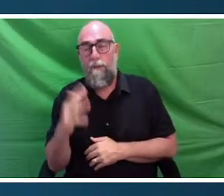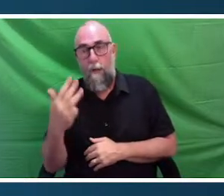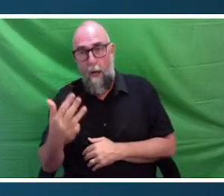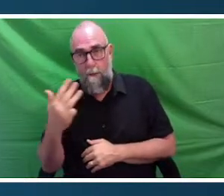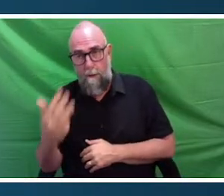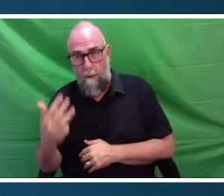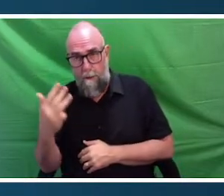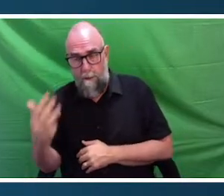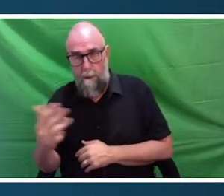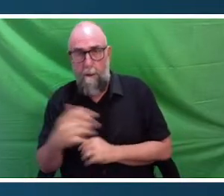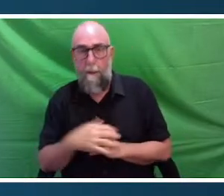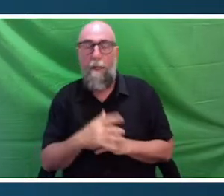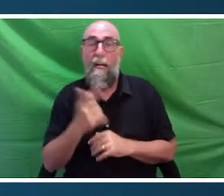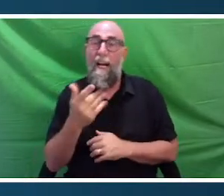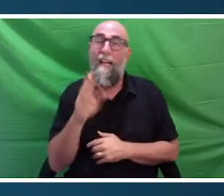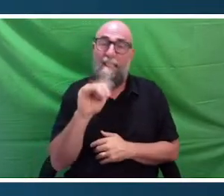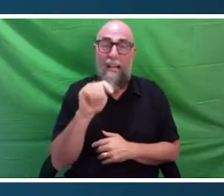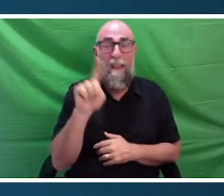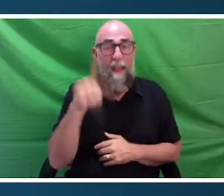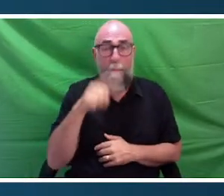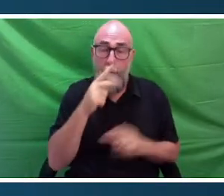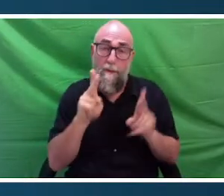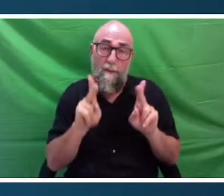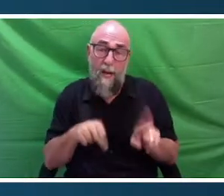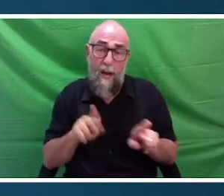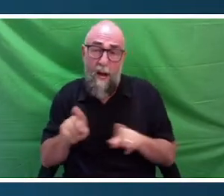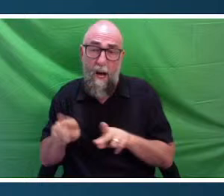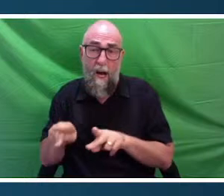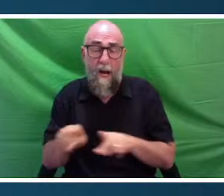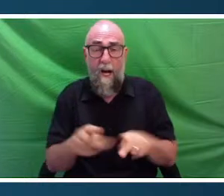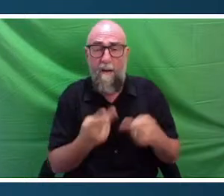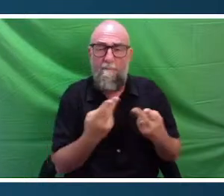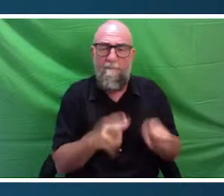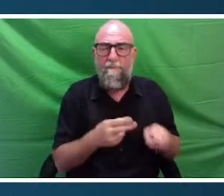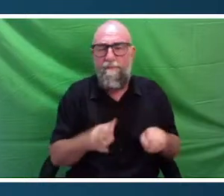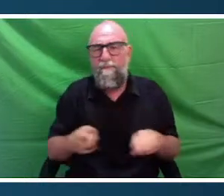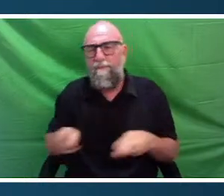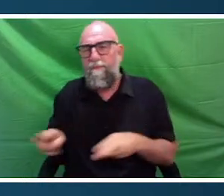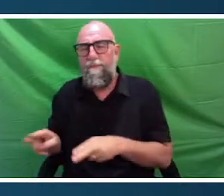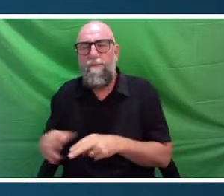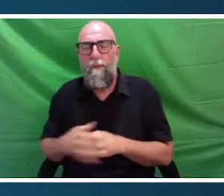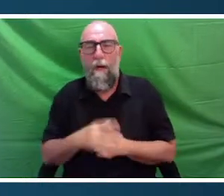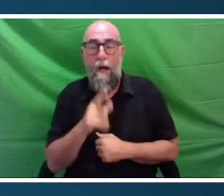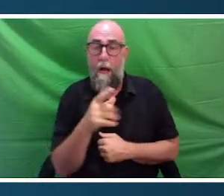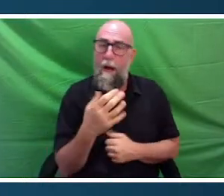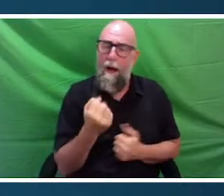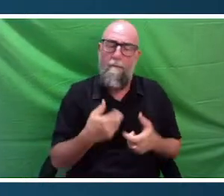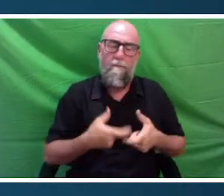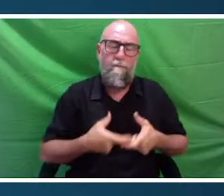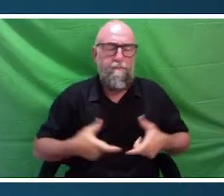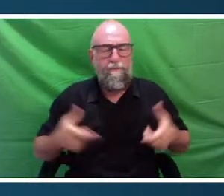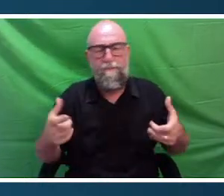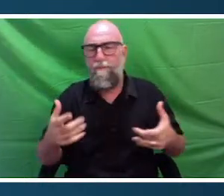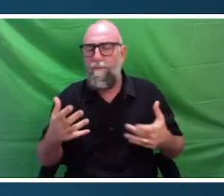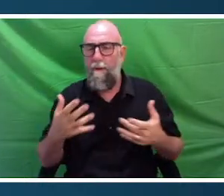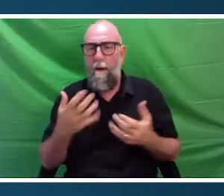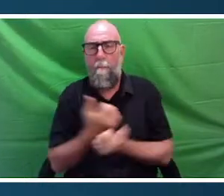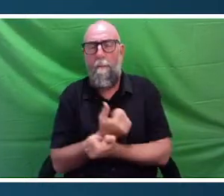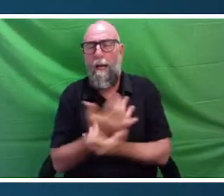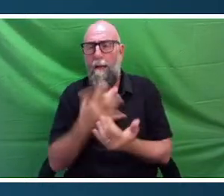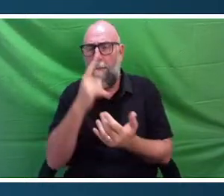caused over 10,000 deaths and displaced around 1.5 million ethnic Albanians from their